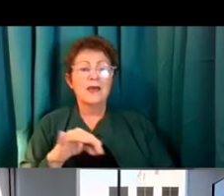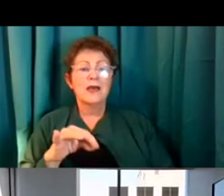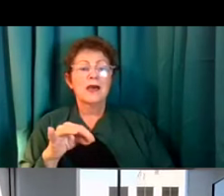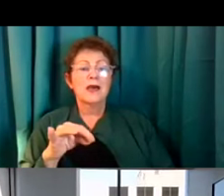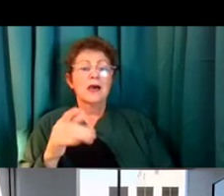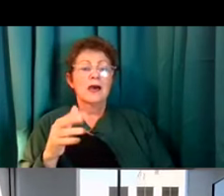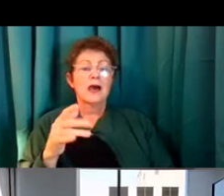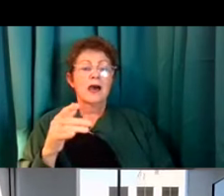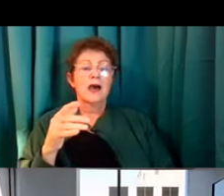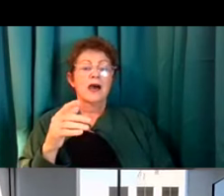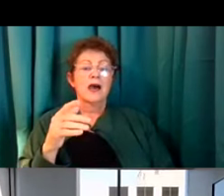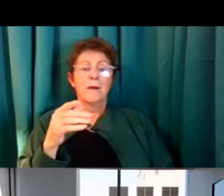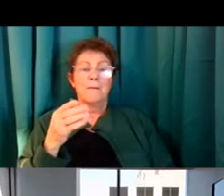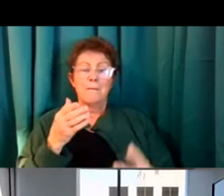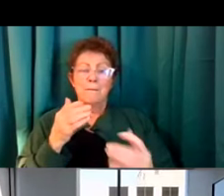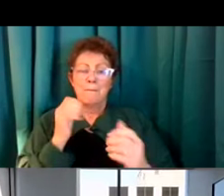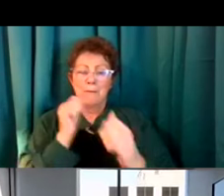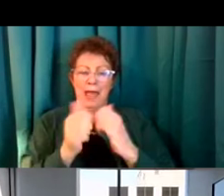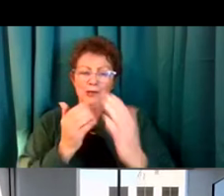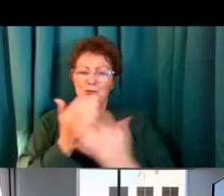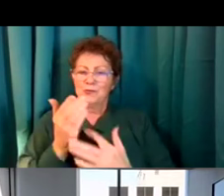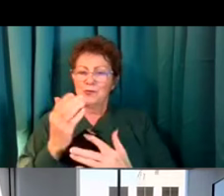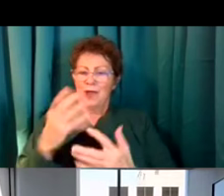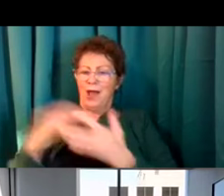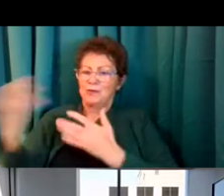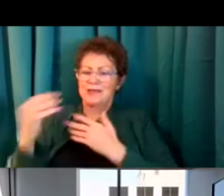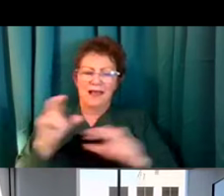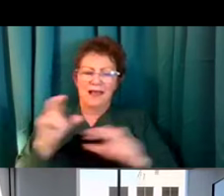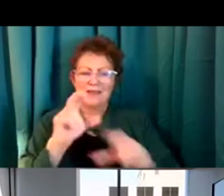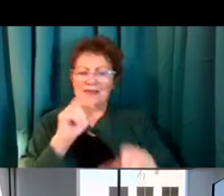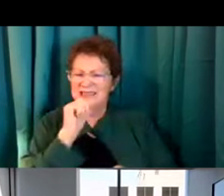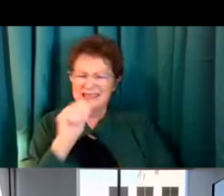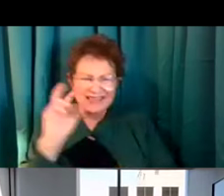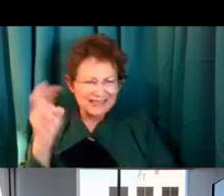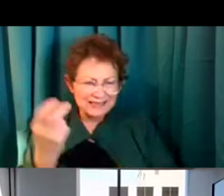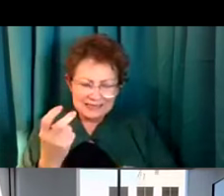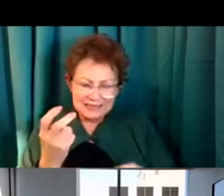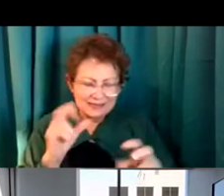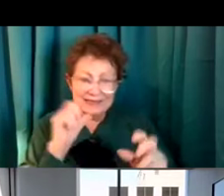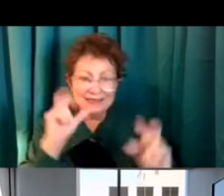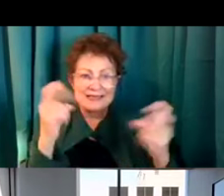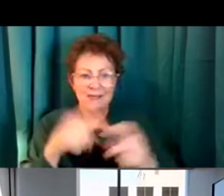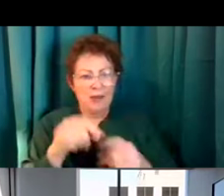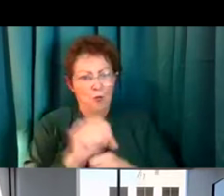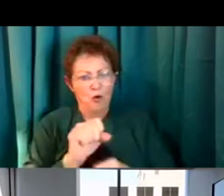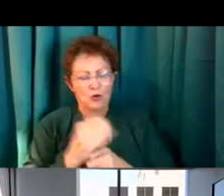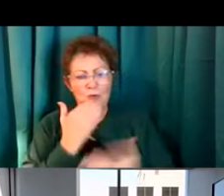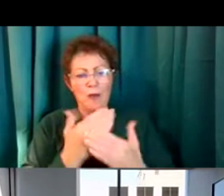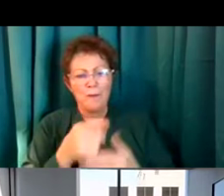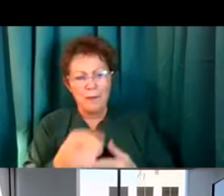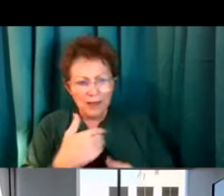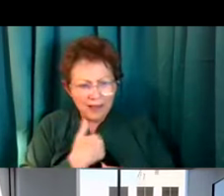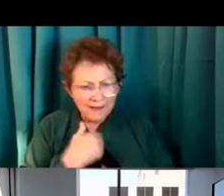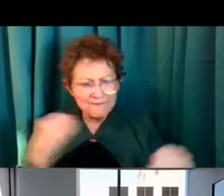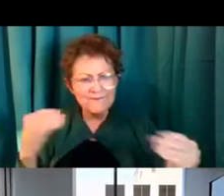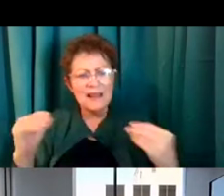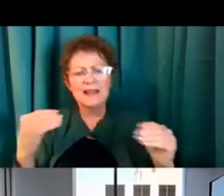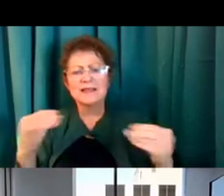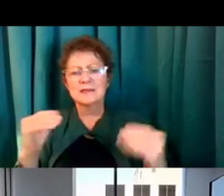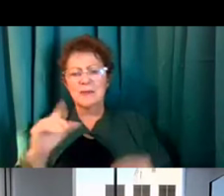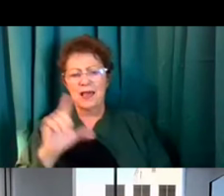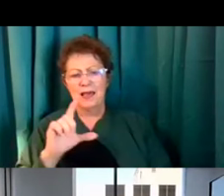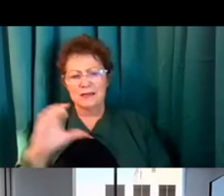outside investors typically is never really workable. So this is one instance where the kind of flexibility of the